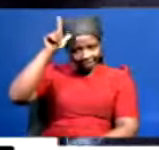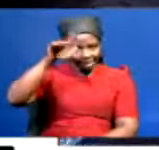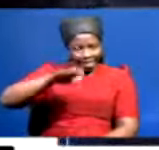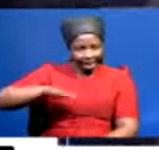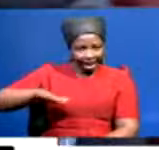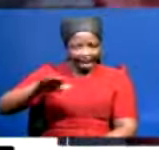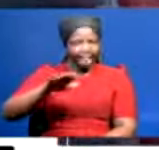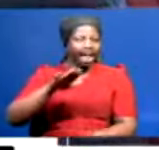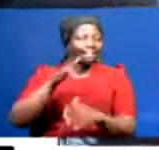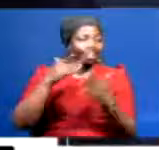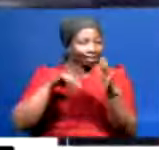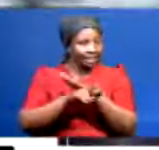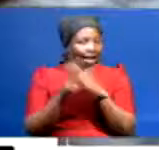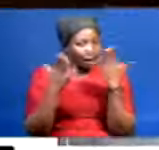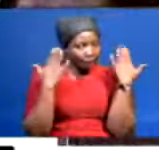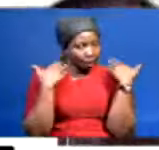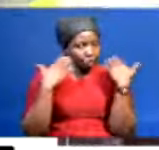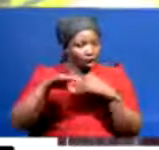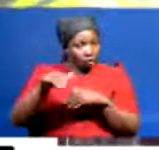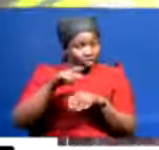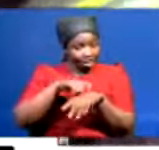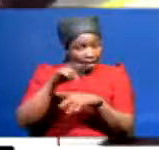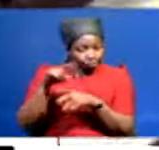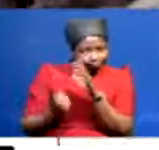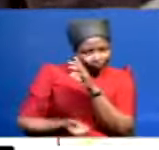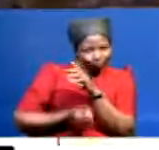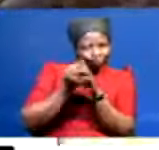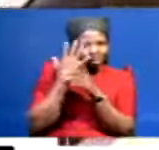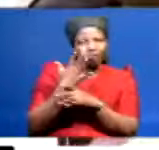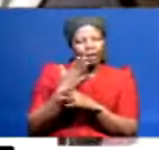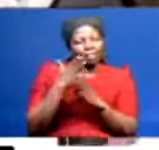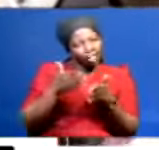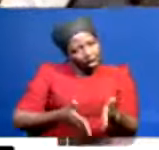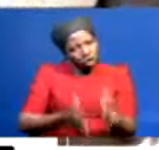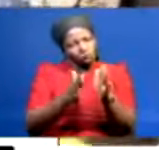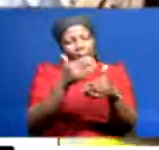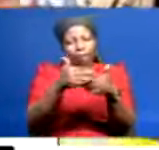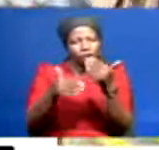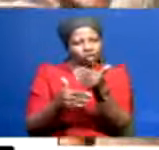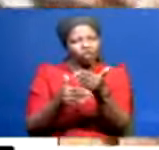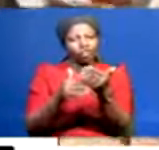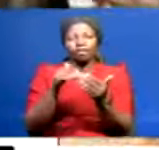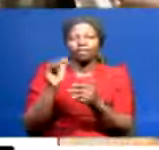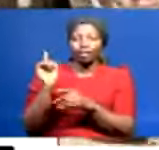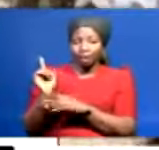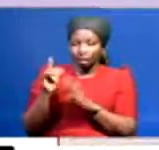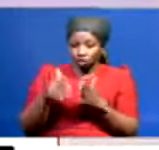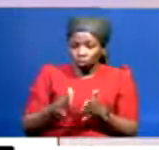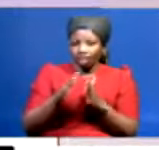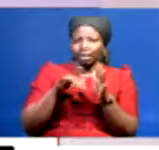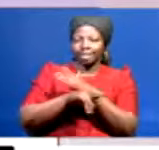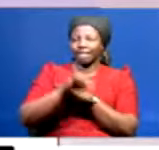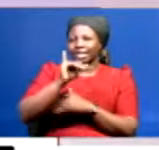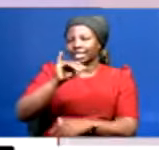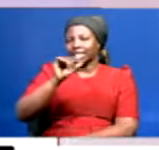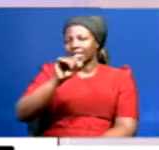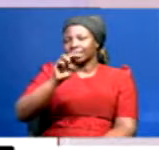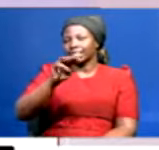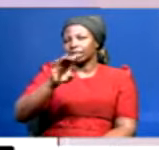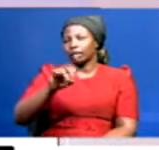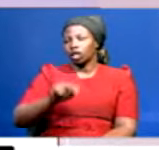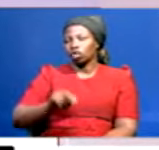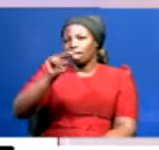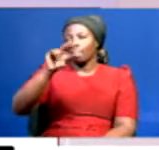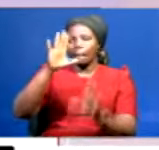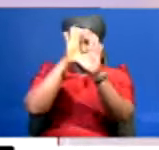Speaking in Meru County, when he launched the tarmacking of the Kaelo Kamukunji Mutuati Road in Gembe North, President Ruto said